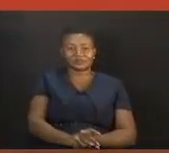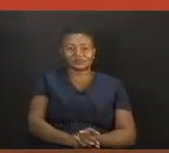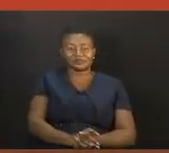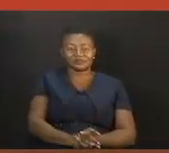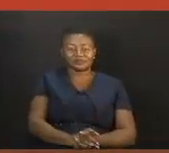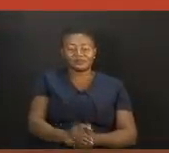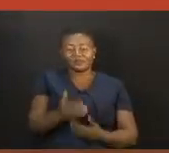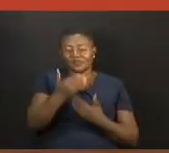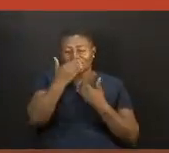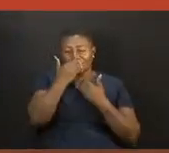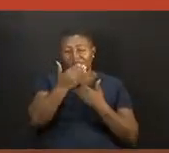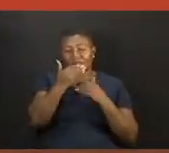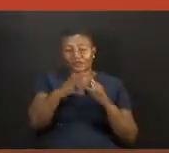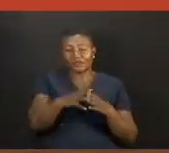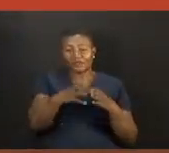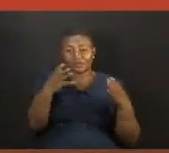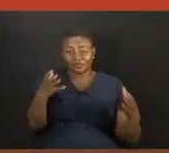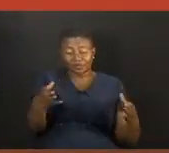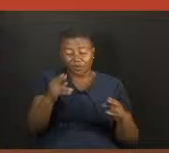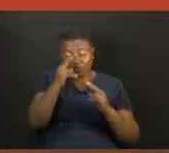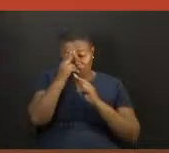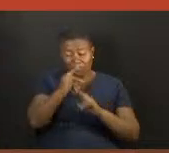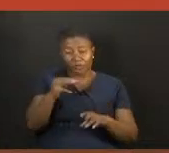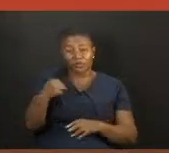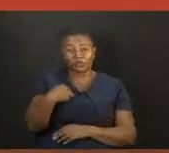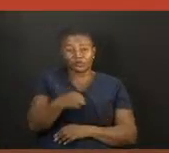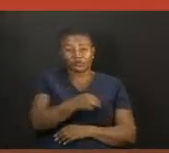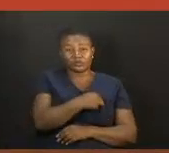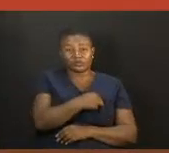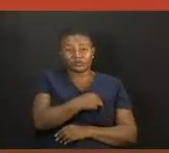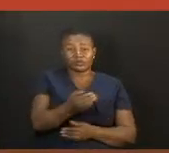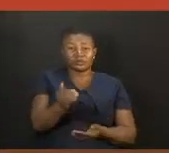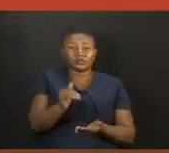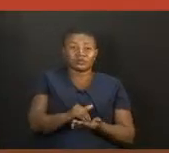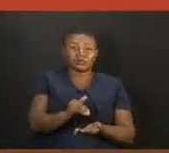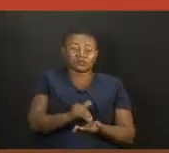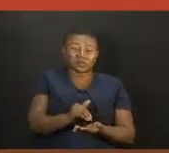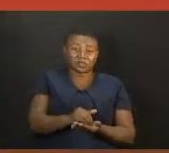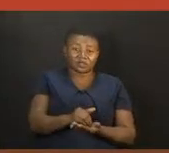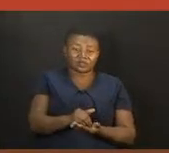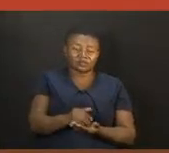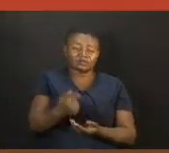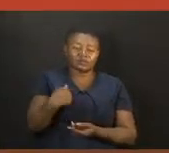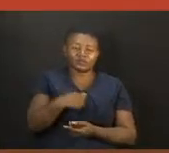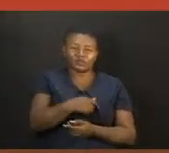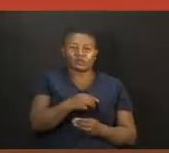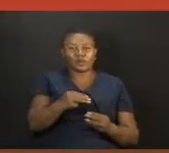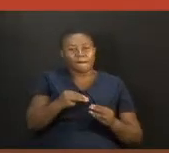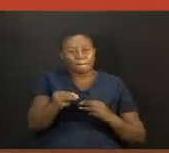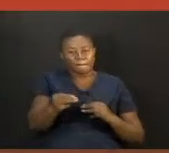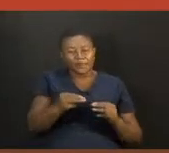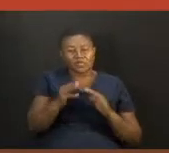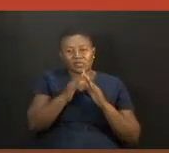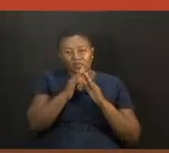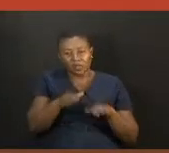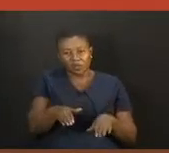Thank you very much. Honorable members, again, we are going to manage the House. Help